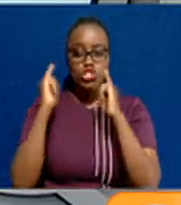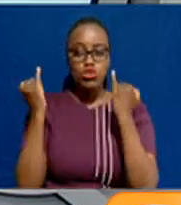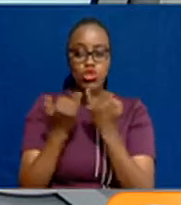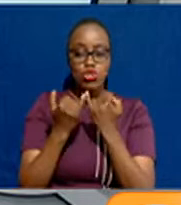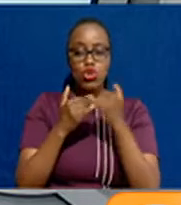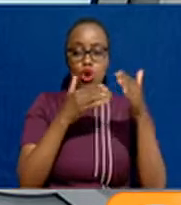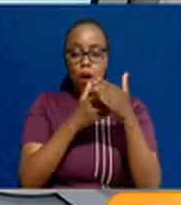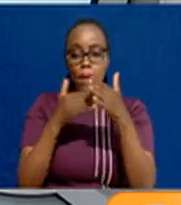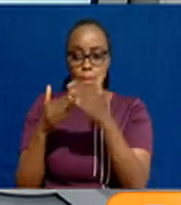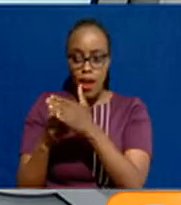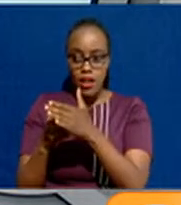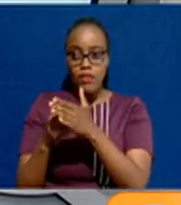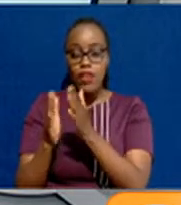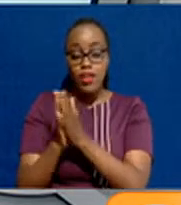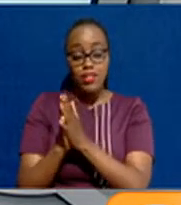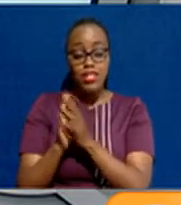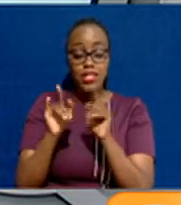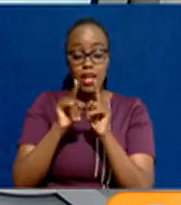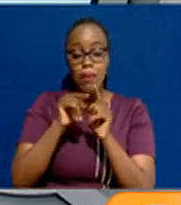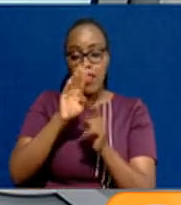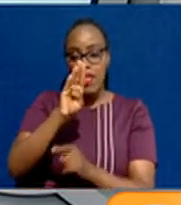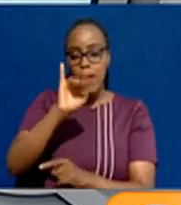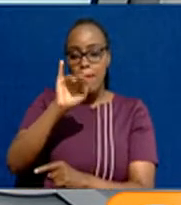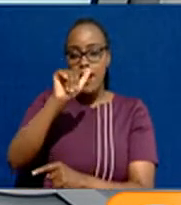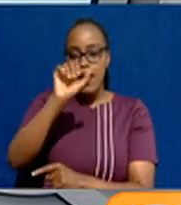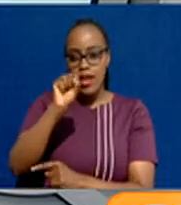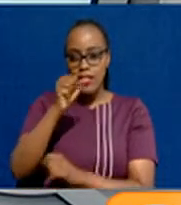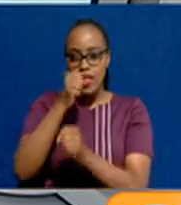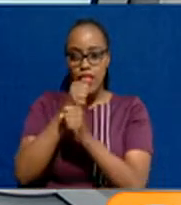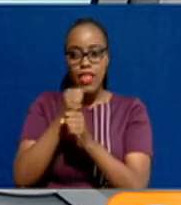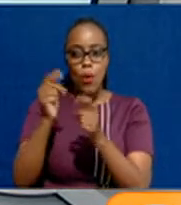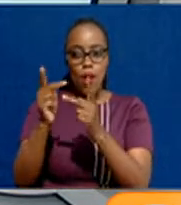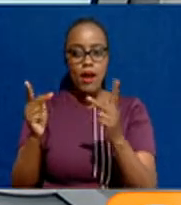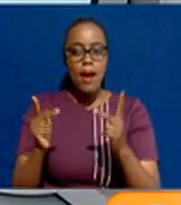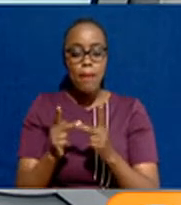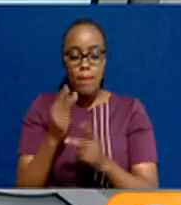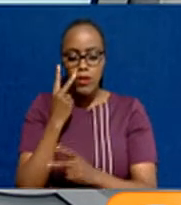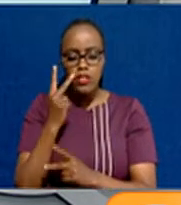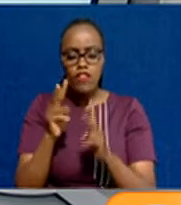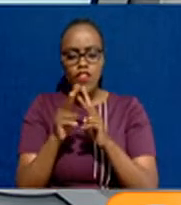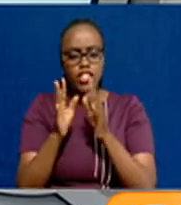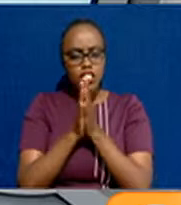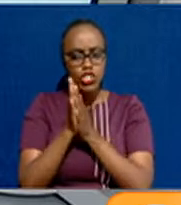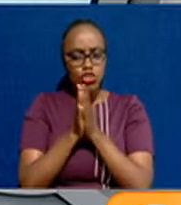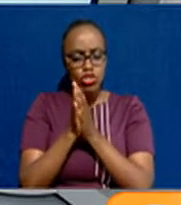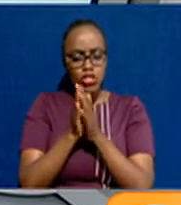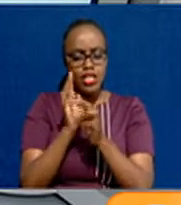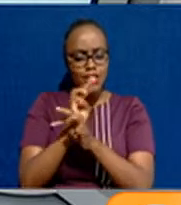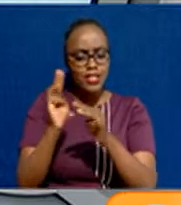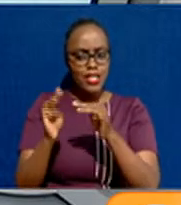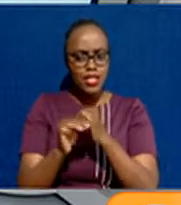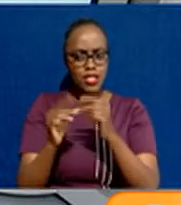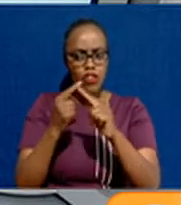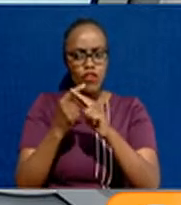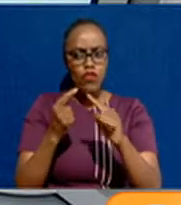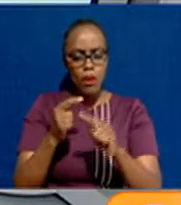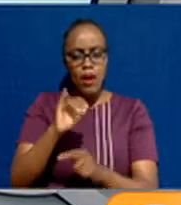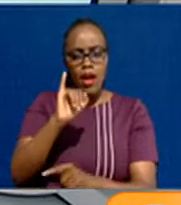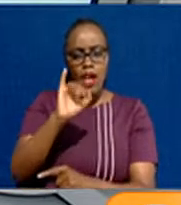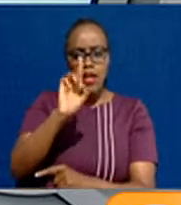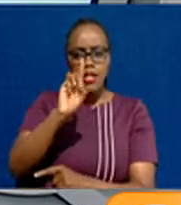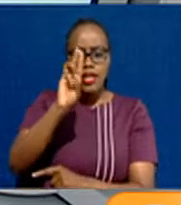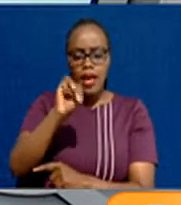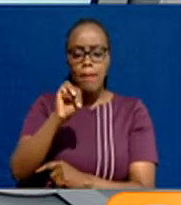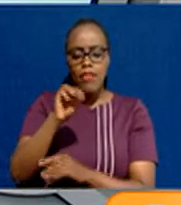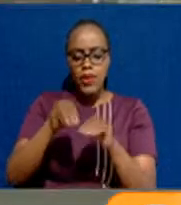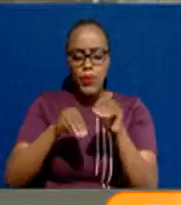could come as unconscious bias as well that plays out in the workplace. I came across a very interesting statistic from IBM that did a